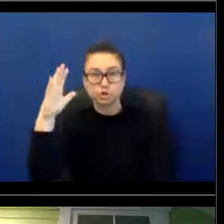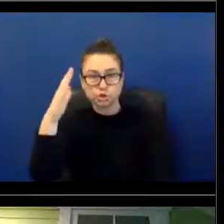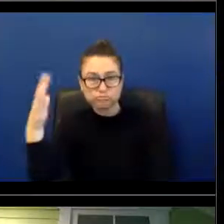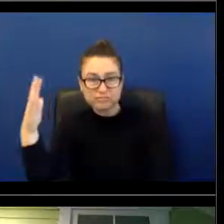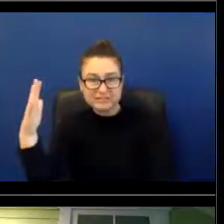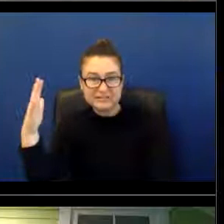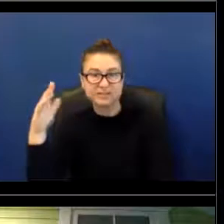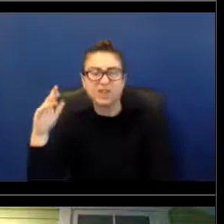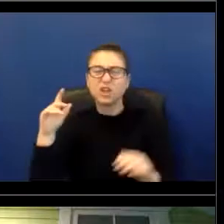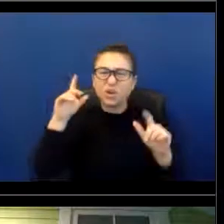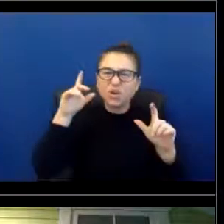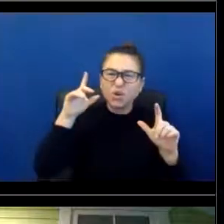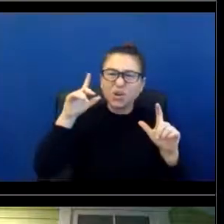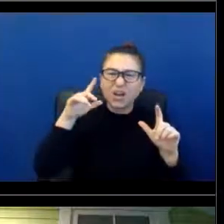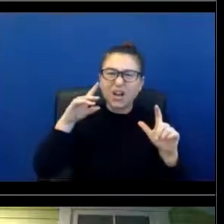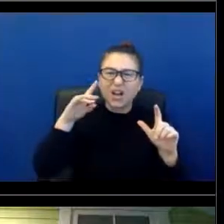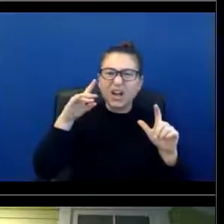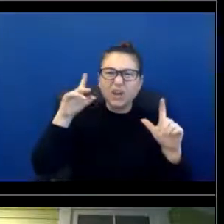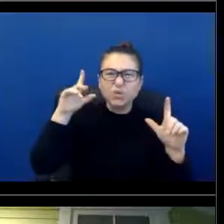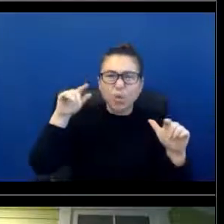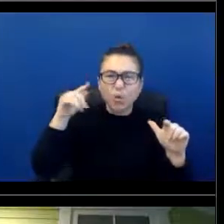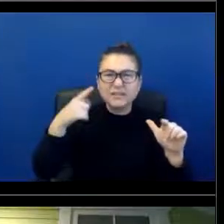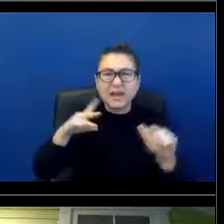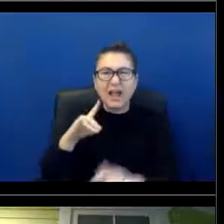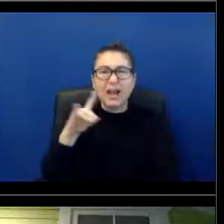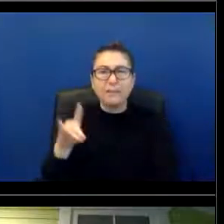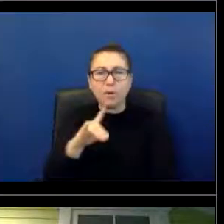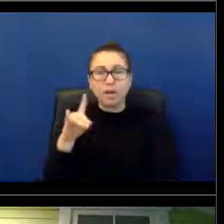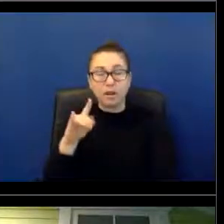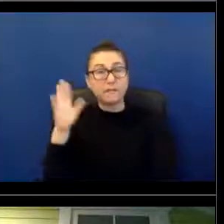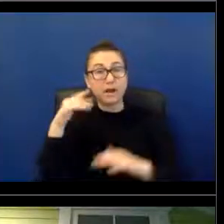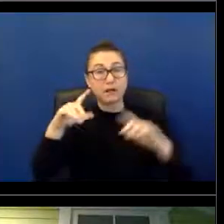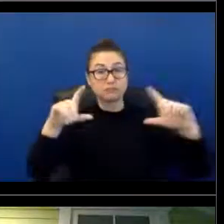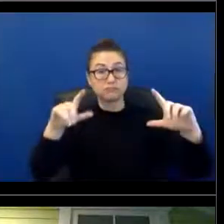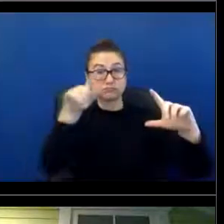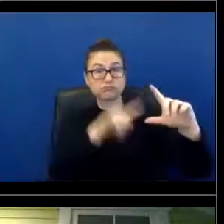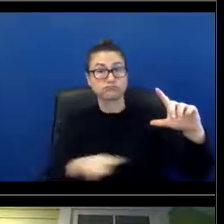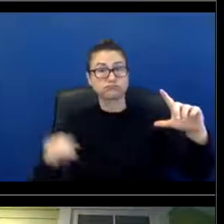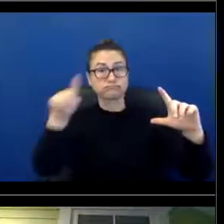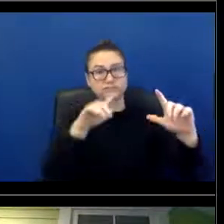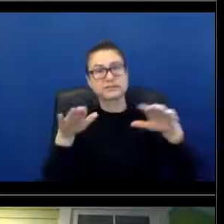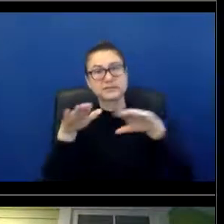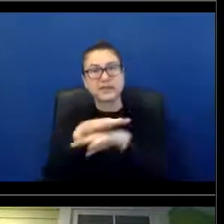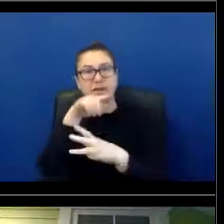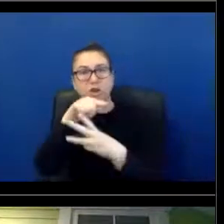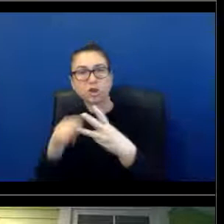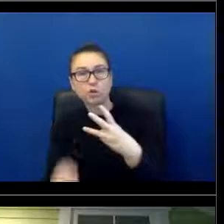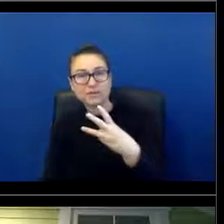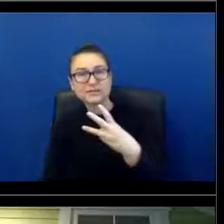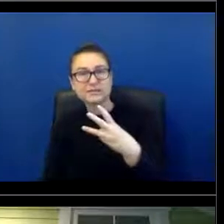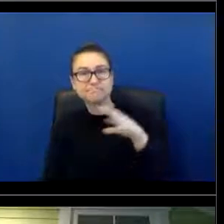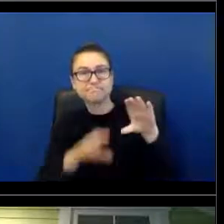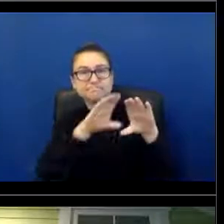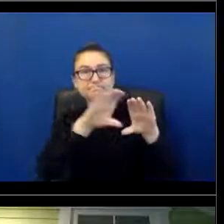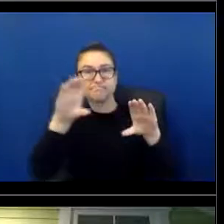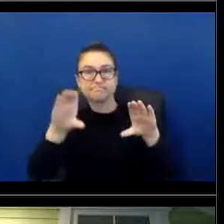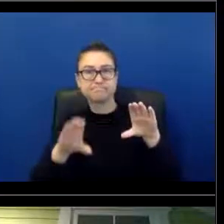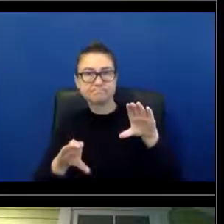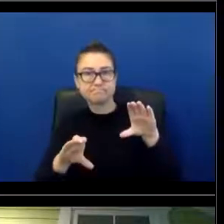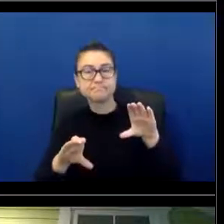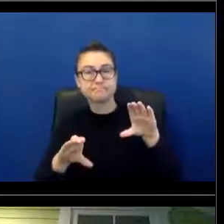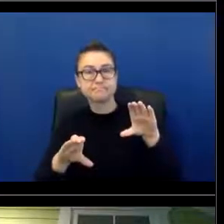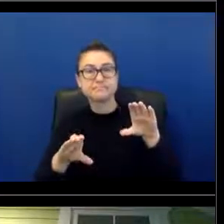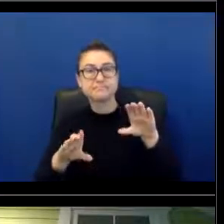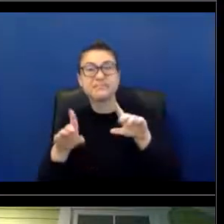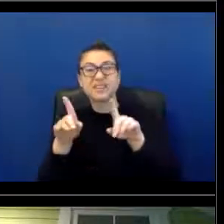just shown that LawAccess that they're common, and also Lynn spoke about that, Bridget, before you